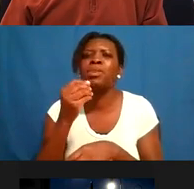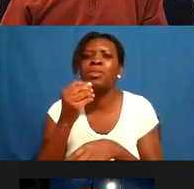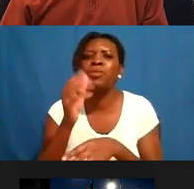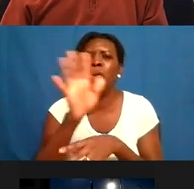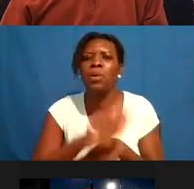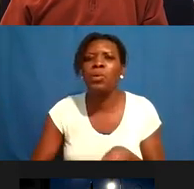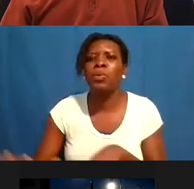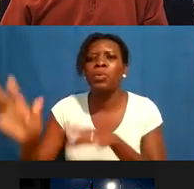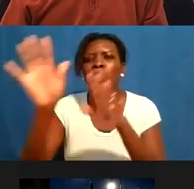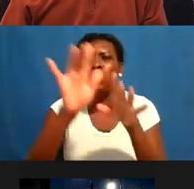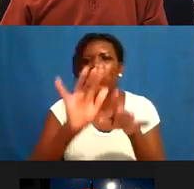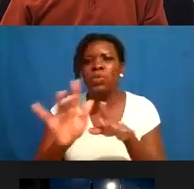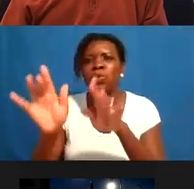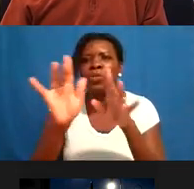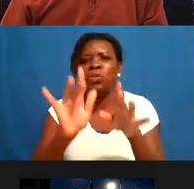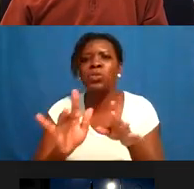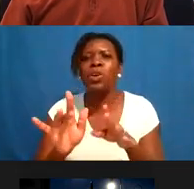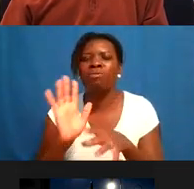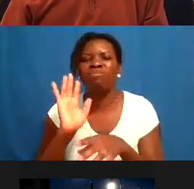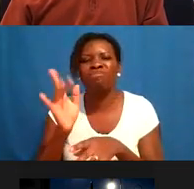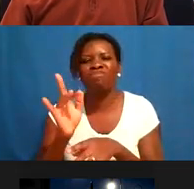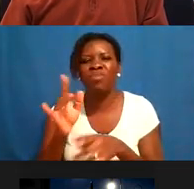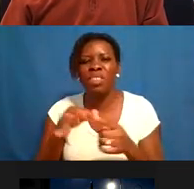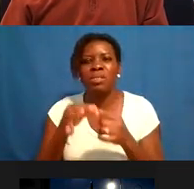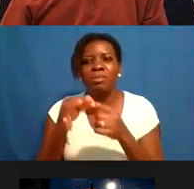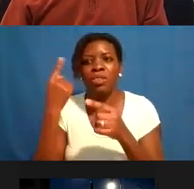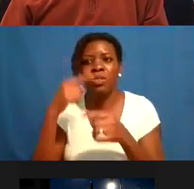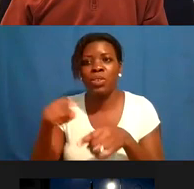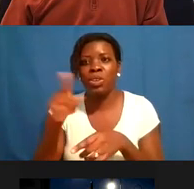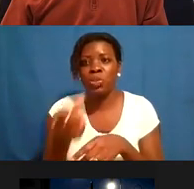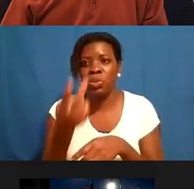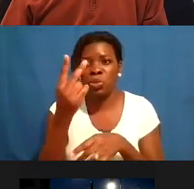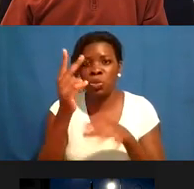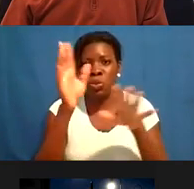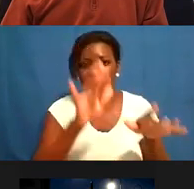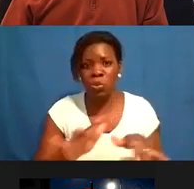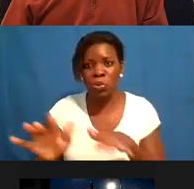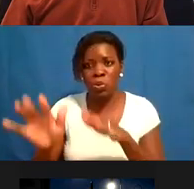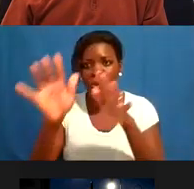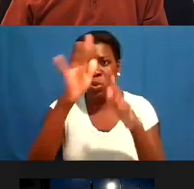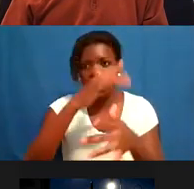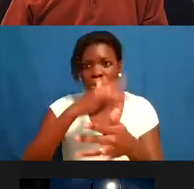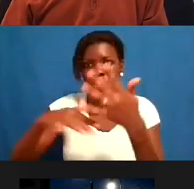container. So here's a little treat for you of 2 vortices with Christmas colors,